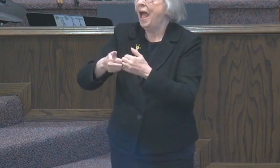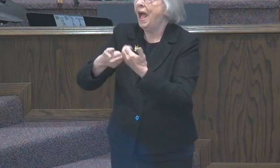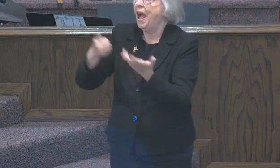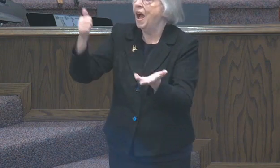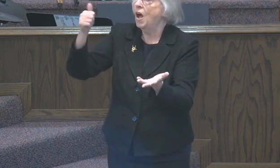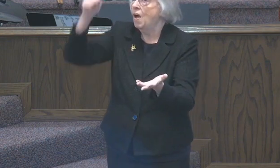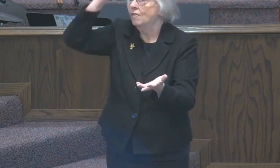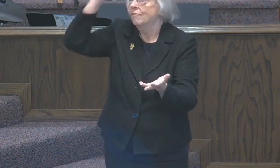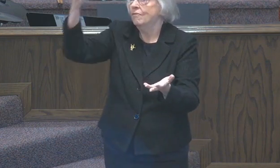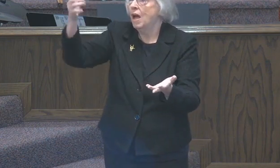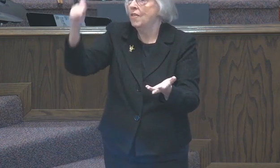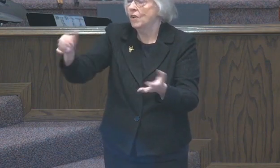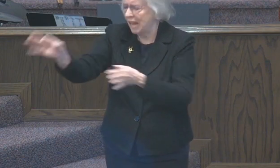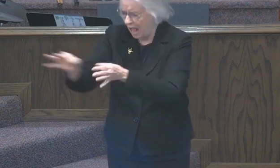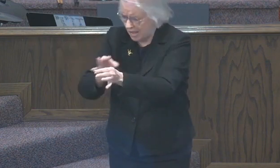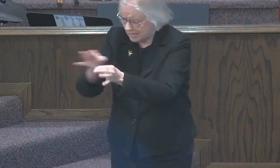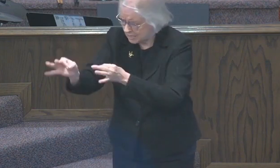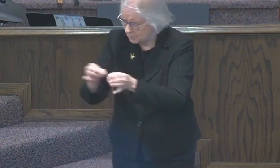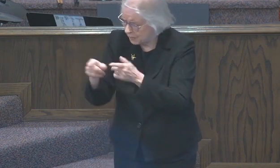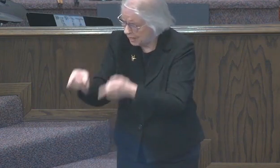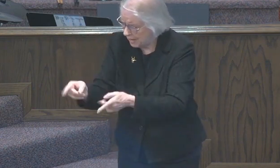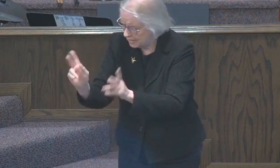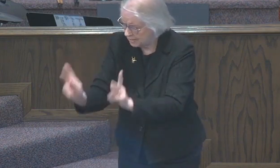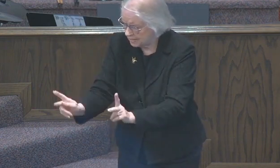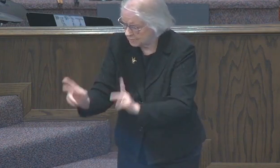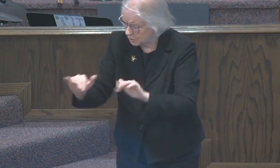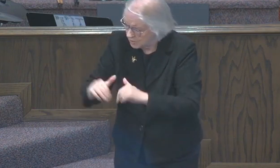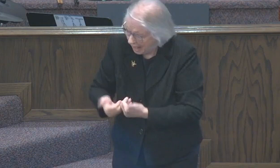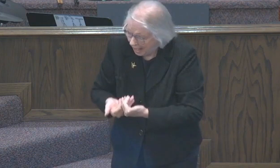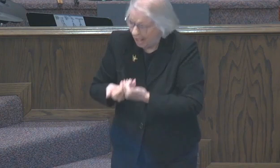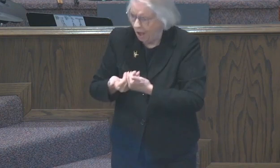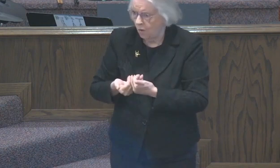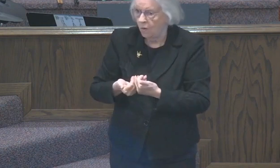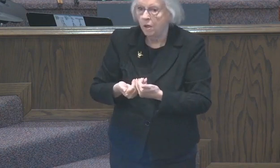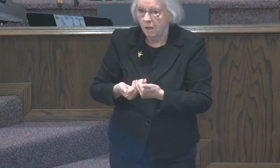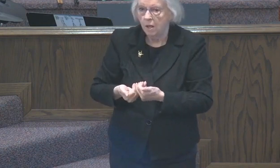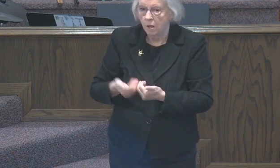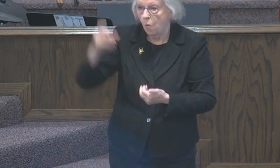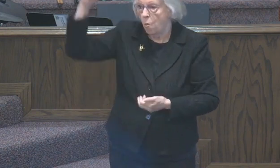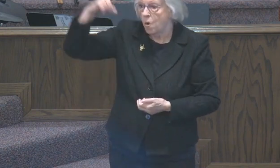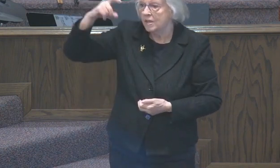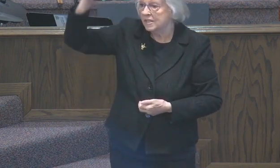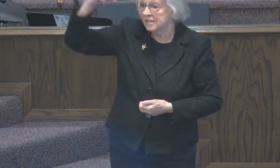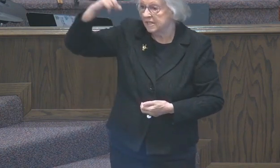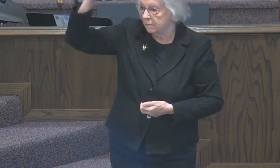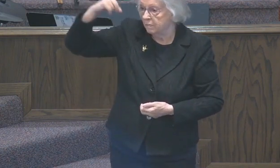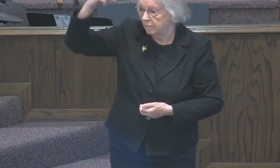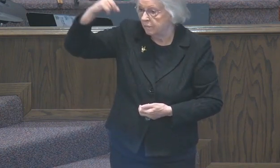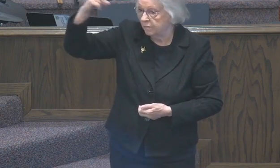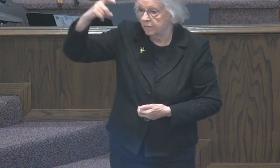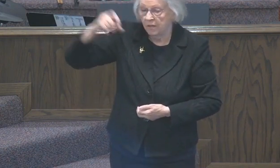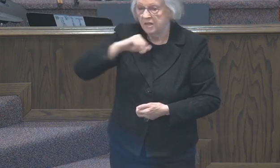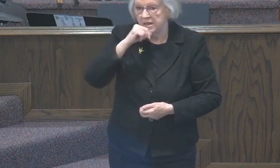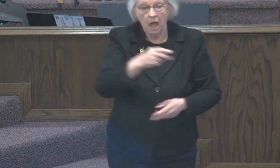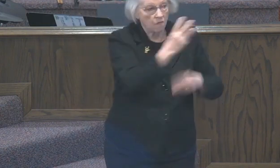to say, it is the godly application of knowledge. There is wisdom. There is worldly wisdom that will